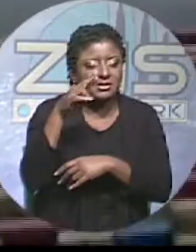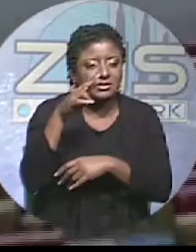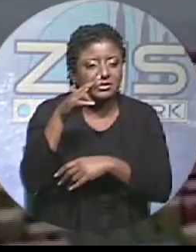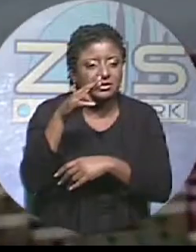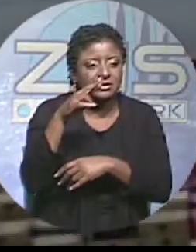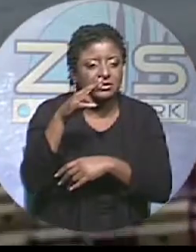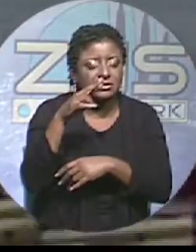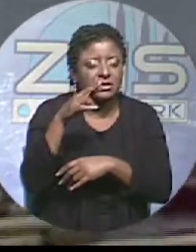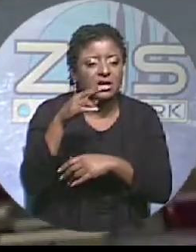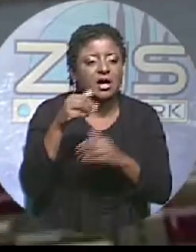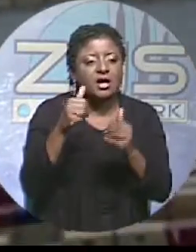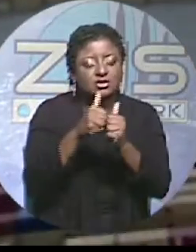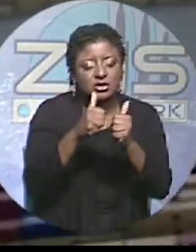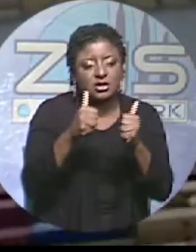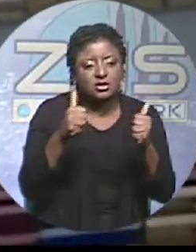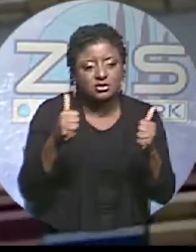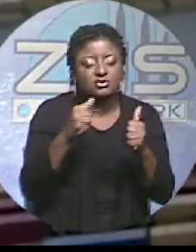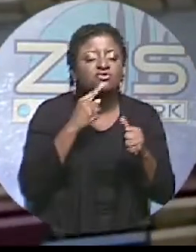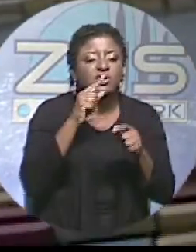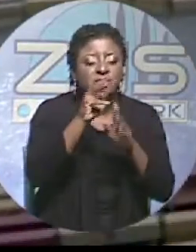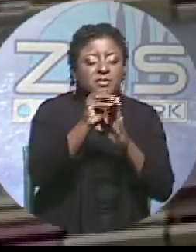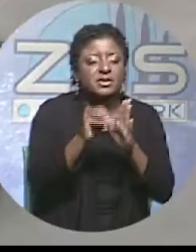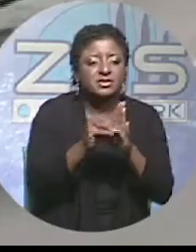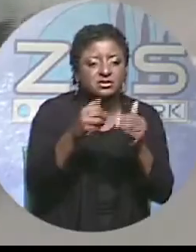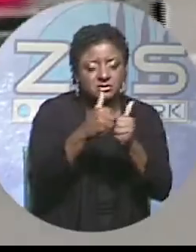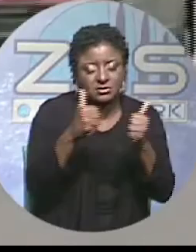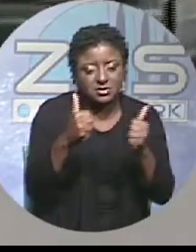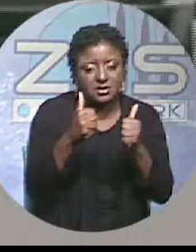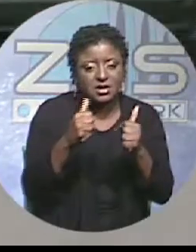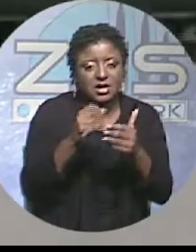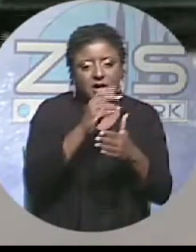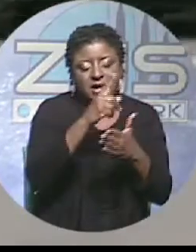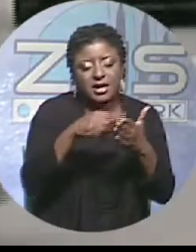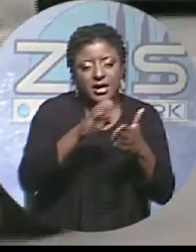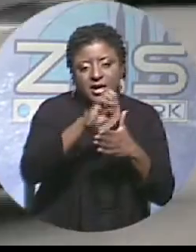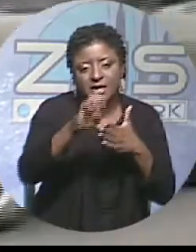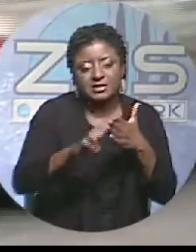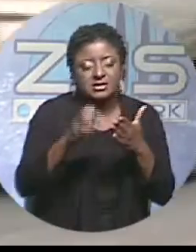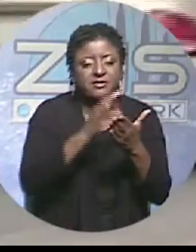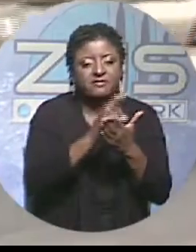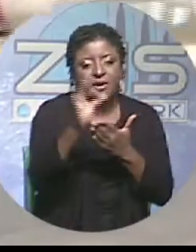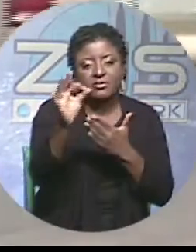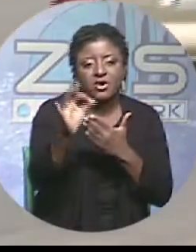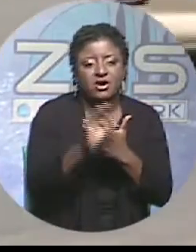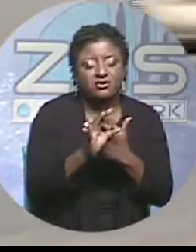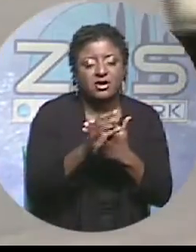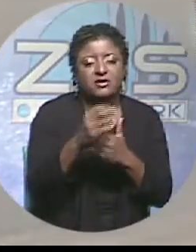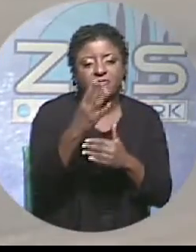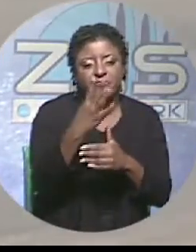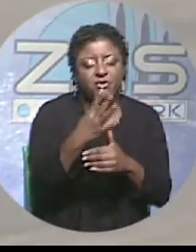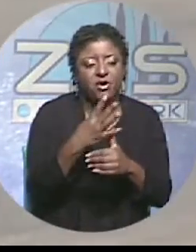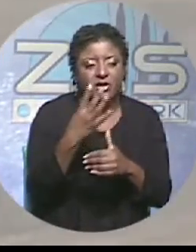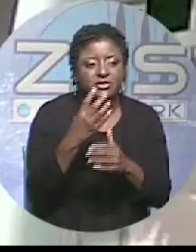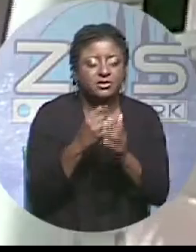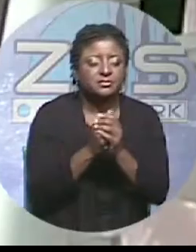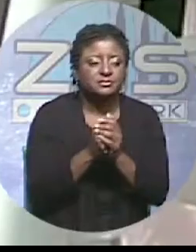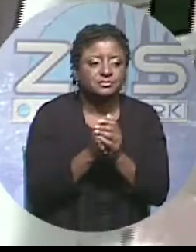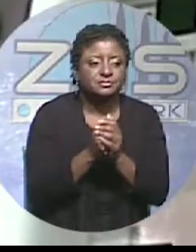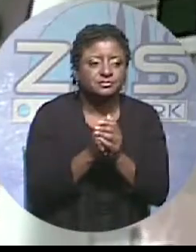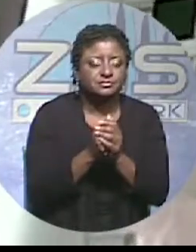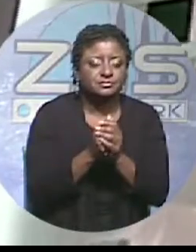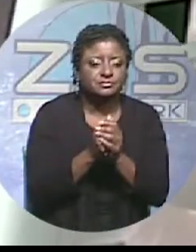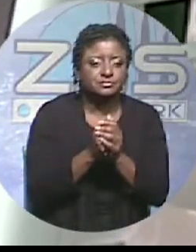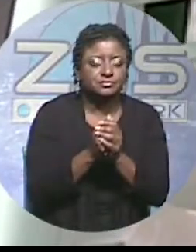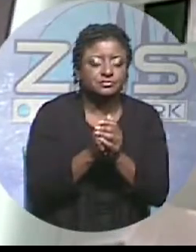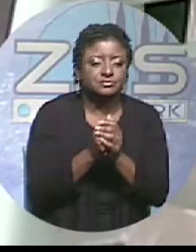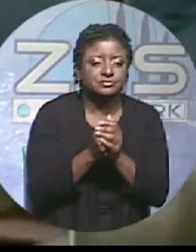February 4th. He stressed that it is also being recommended that government, for once, be a part of the decision-making process at the Grand